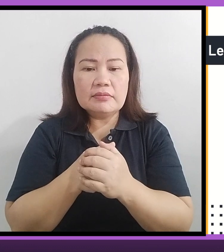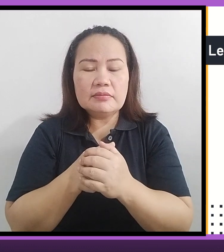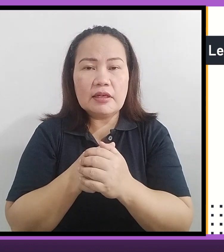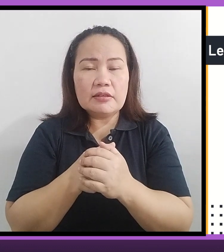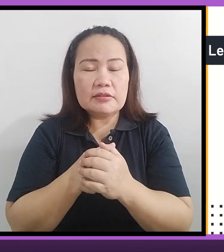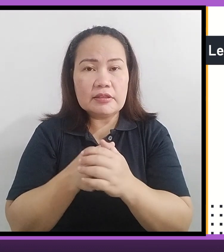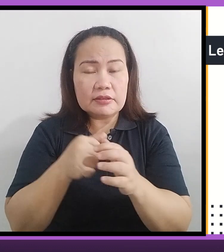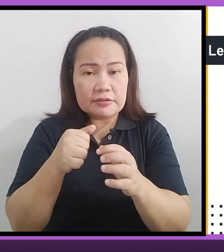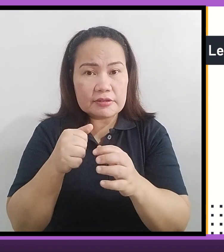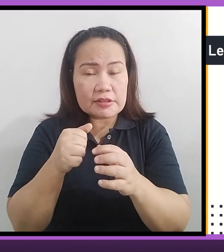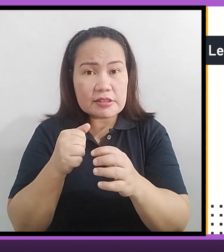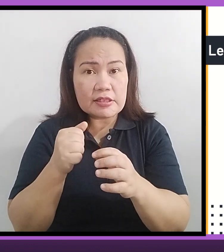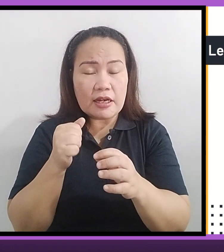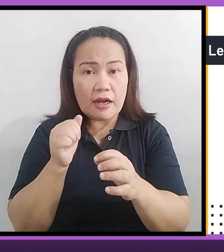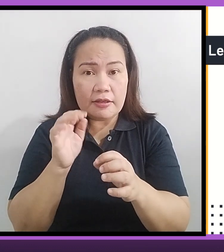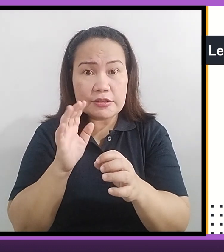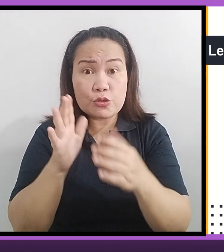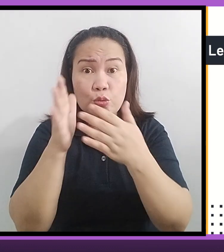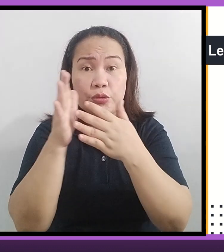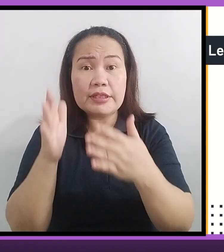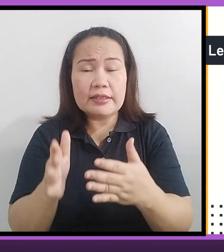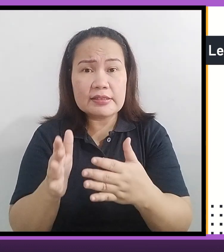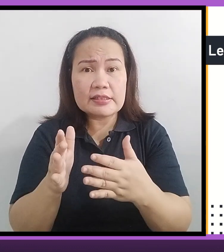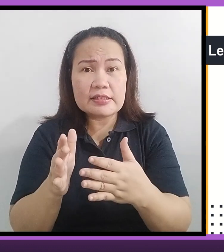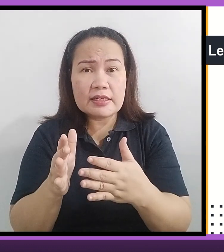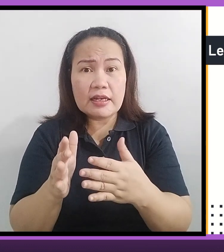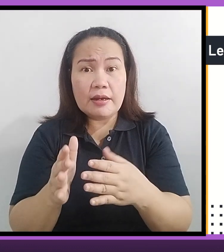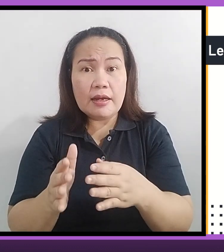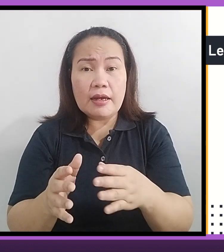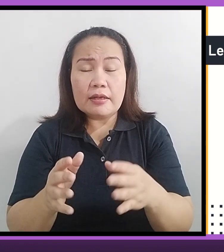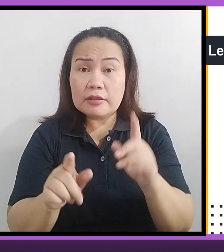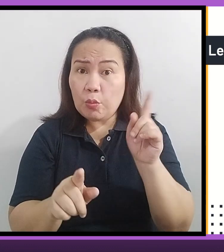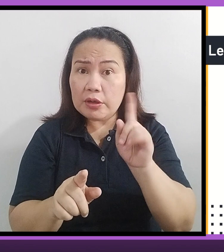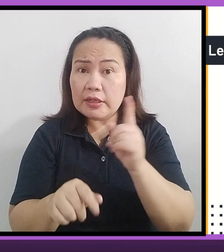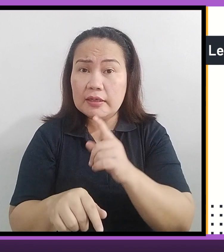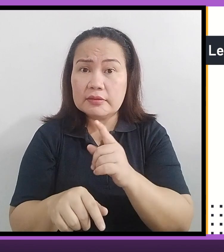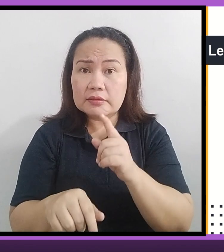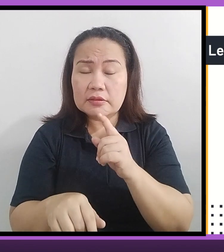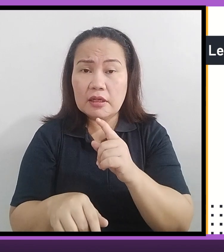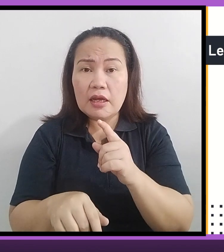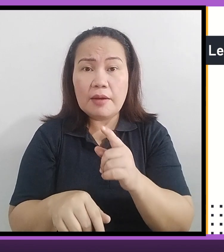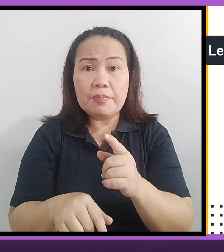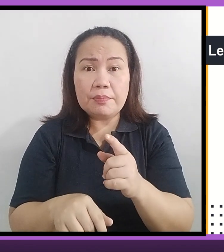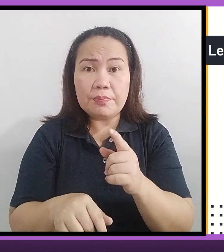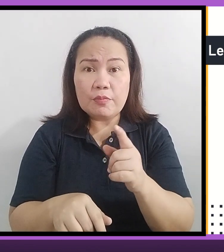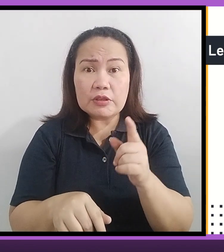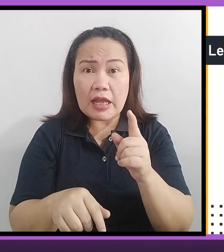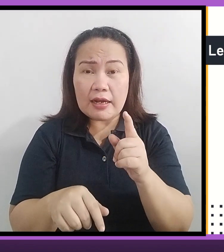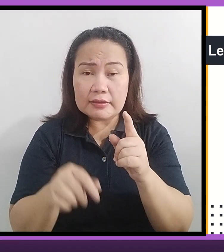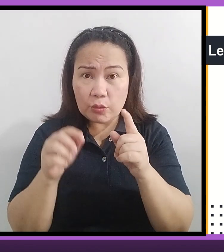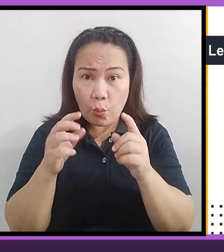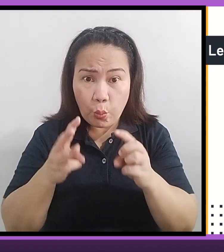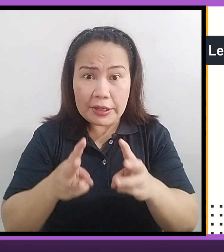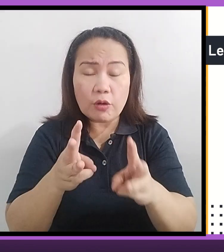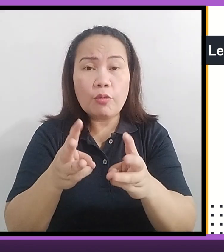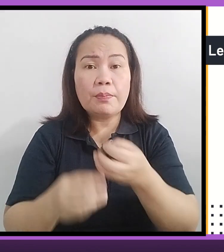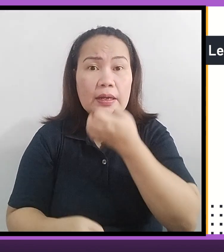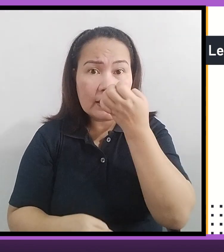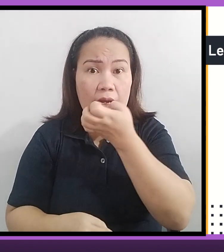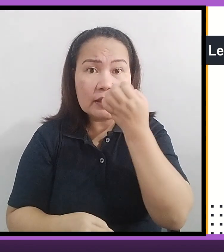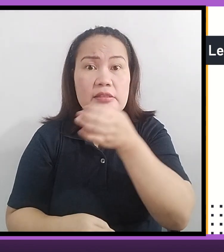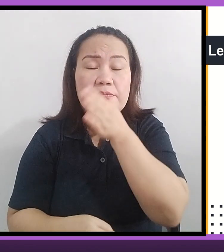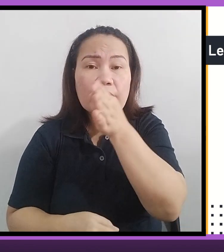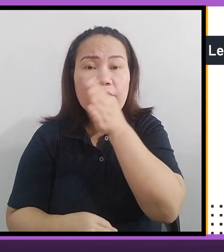and school performance, students who is responded yes to question. No? This is an example of